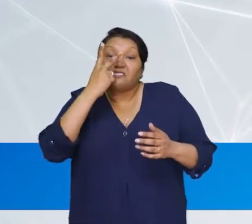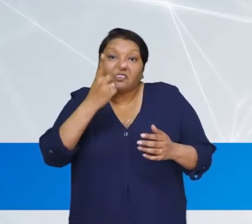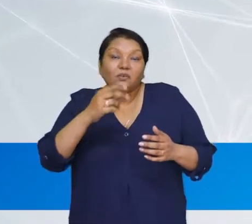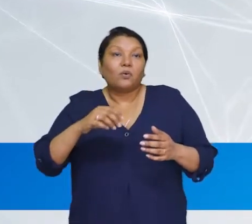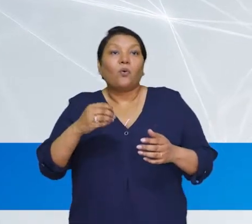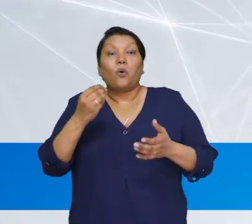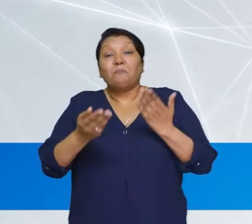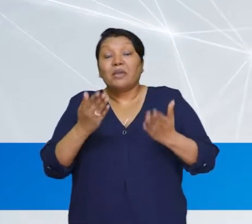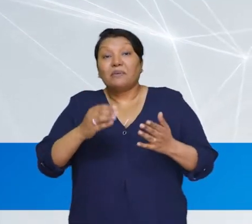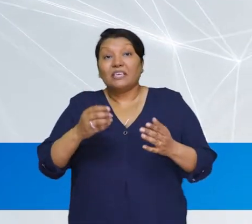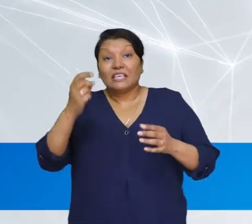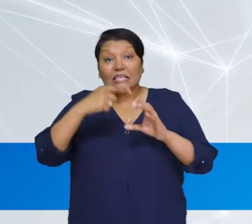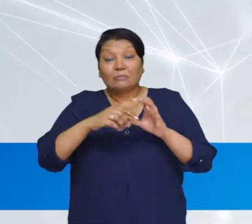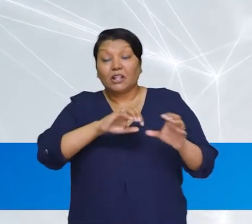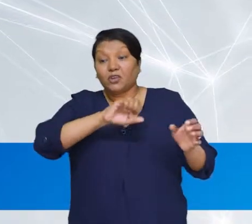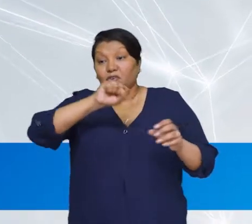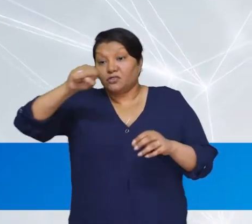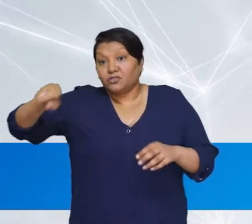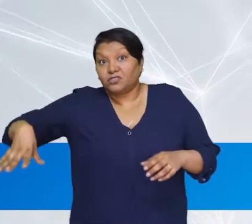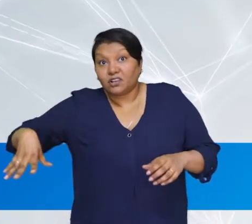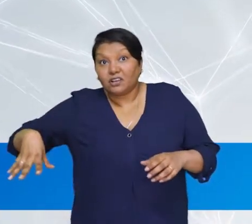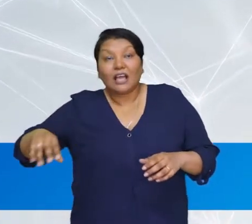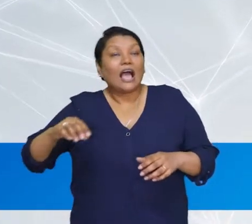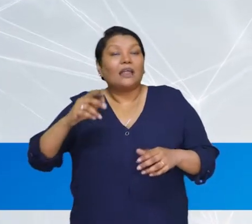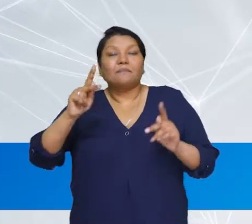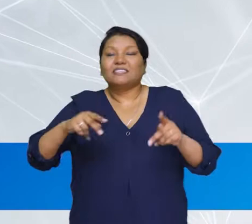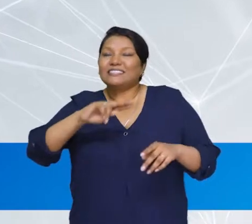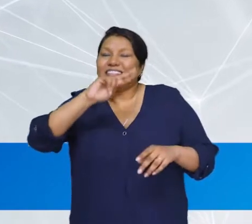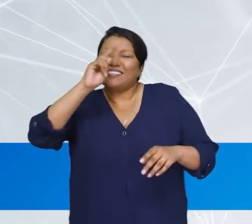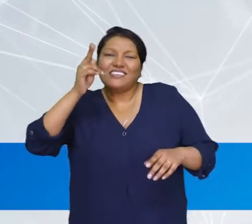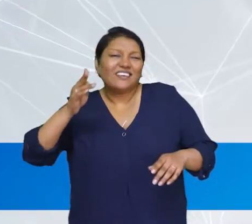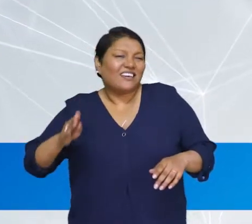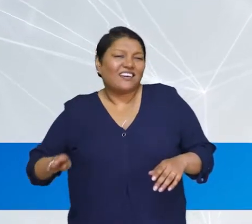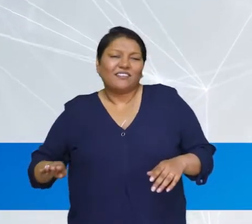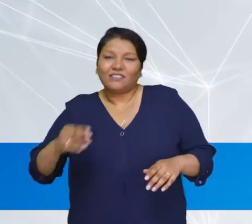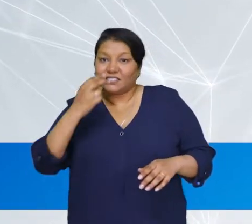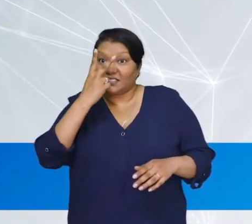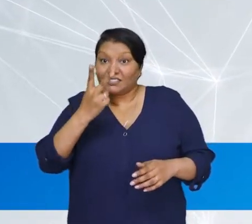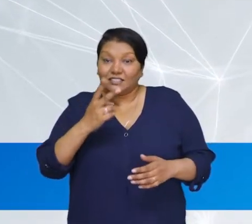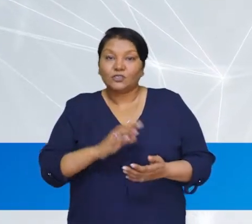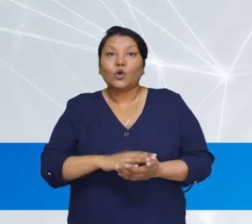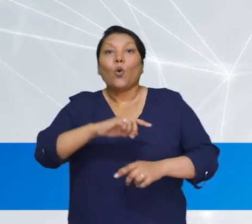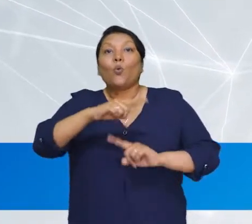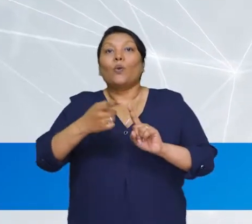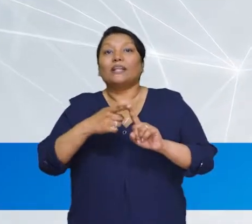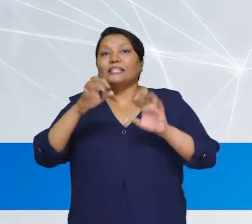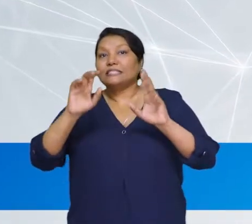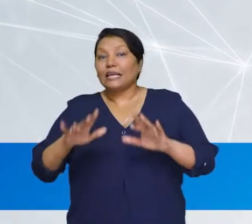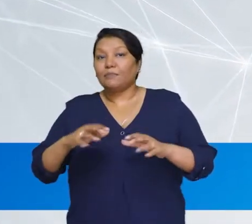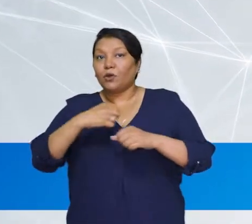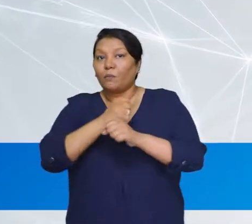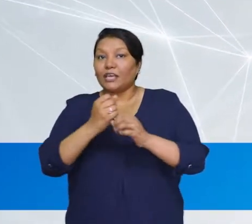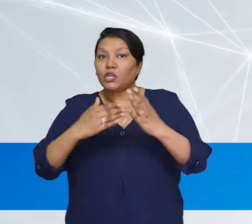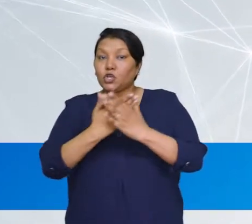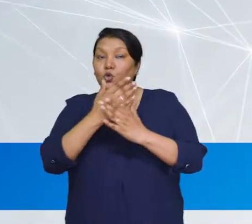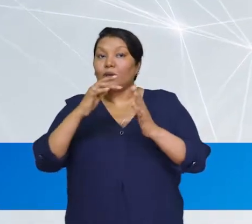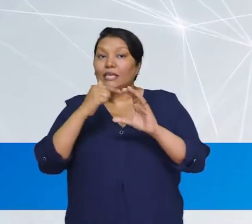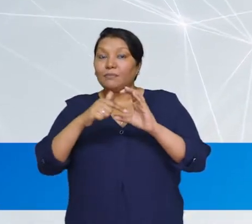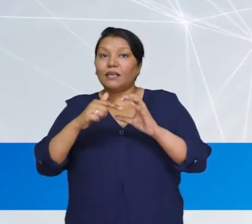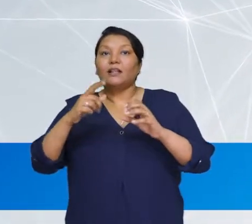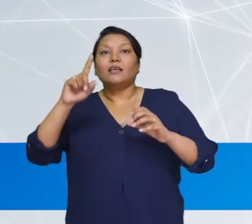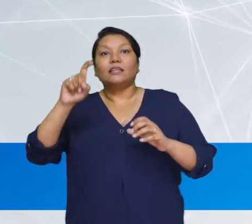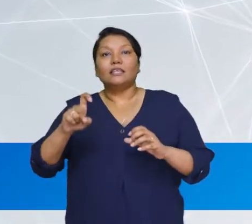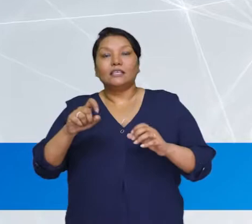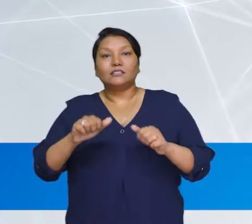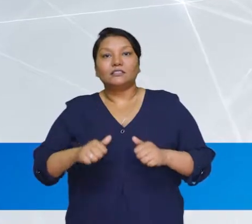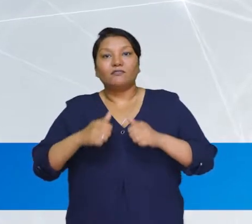importantly, email addresses like those might end up in spam or junk and never received by the recipient. When writing an email, there are some